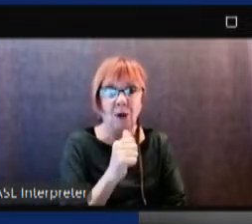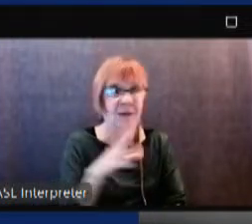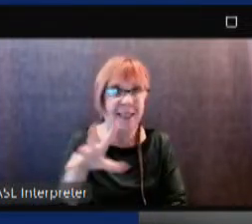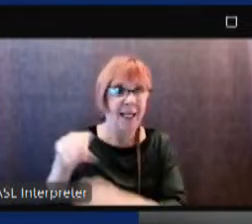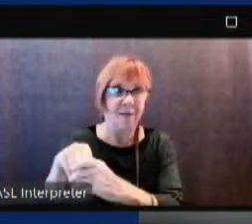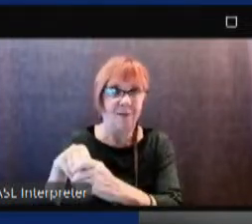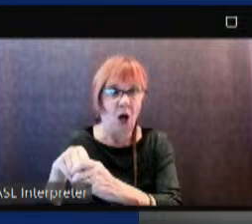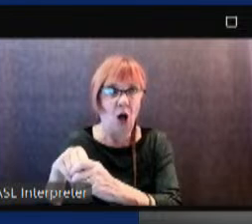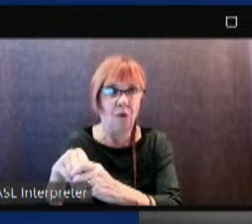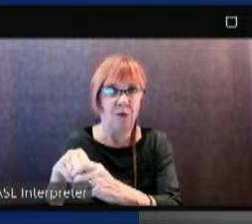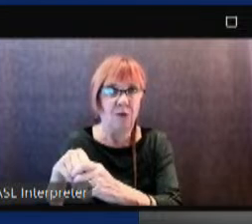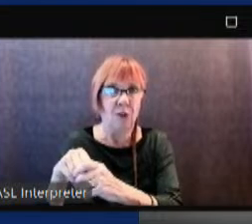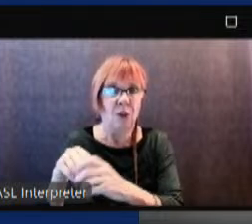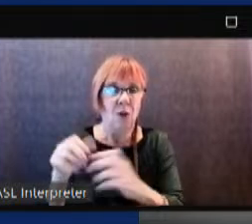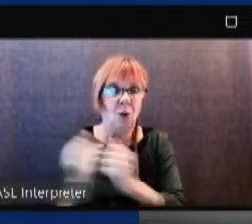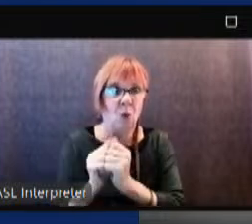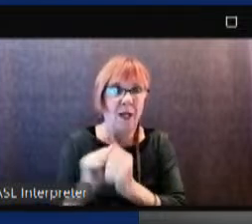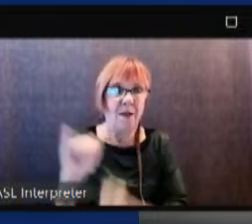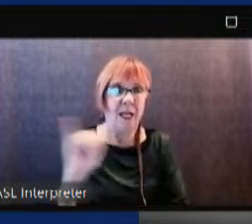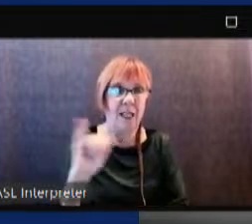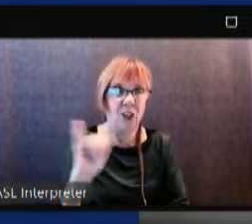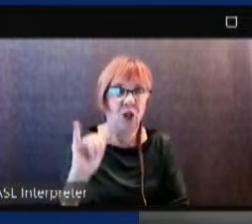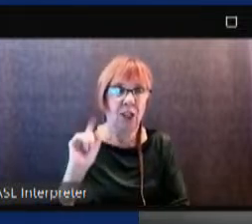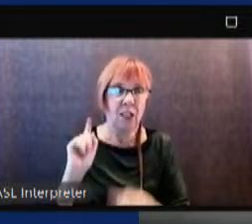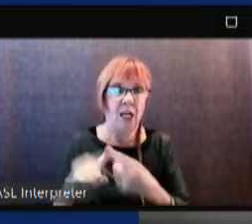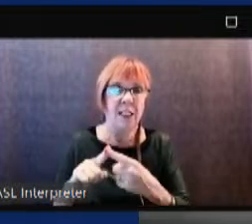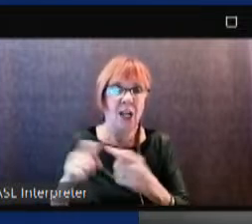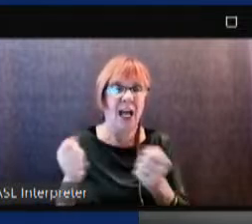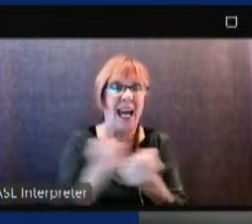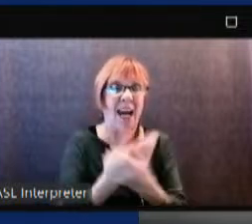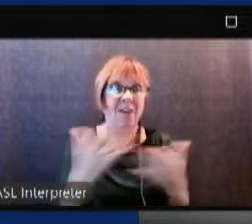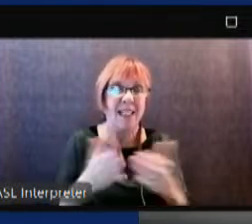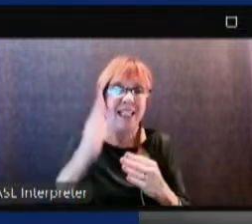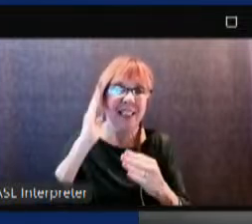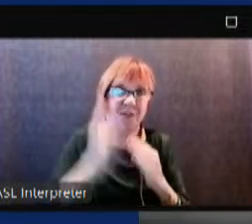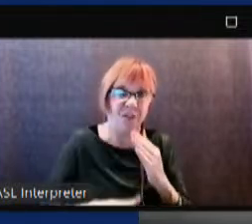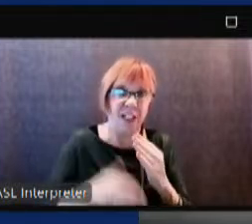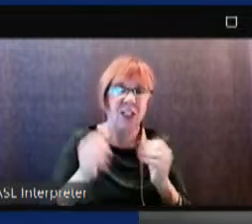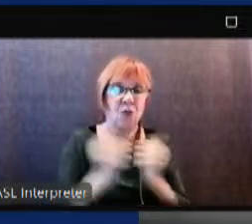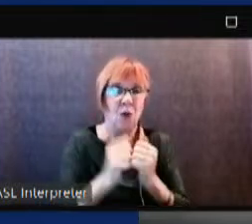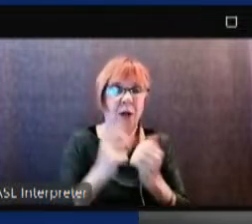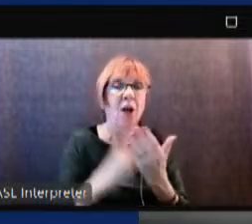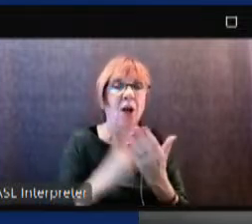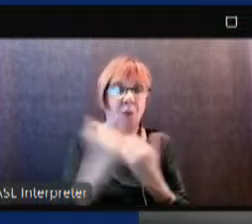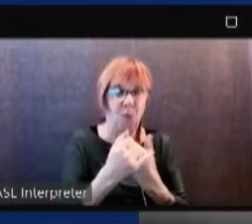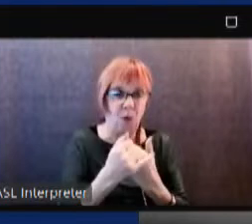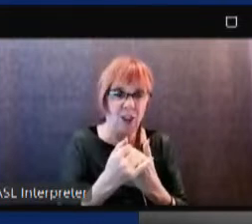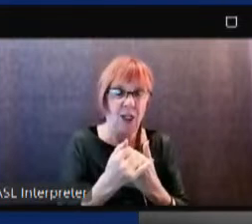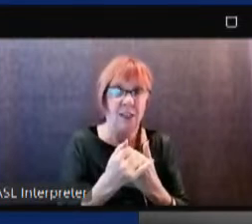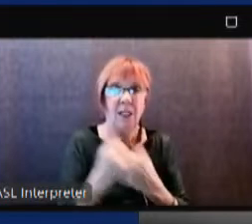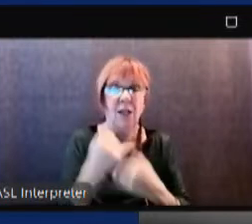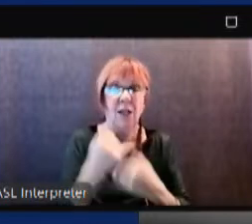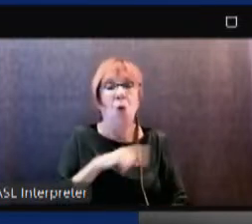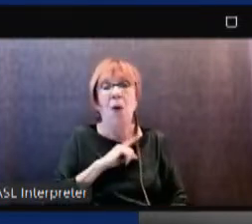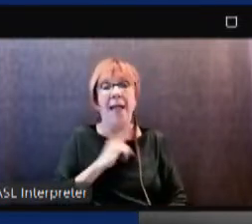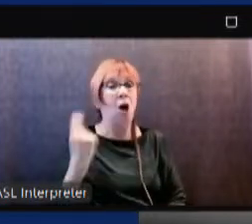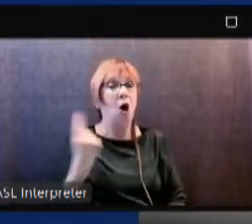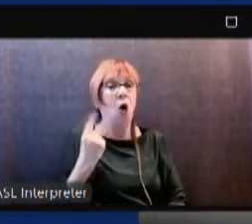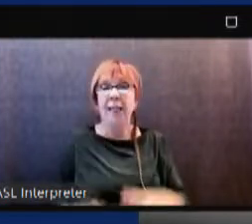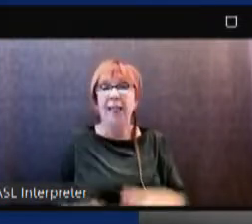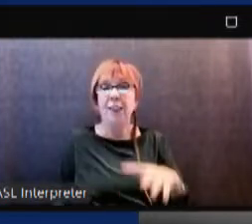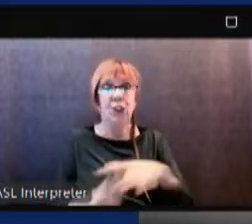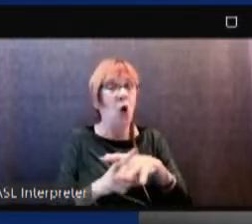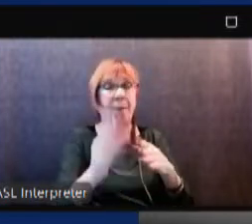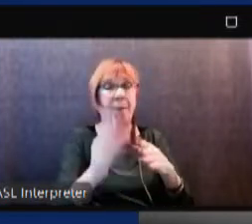with the insurance until everything is done with your project with regards to your insurance. We only come in at the very end, and if